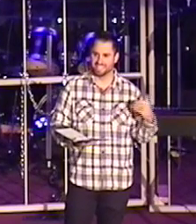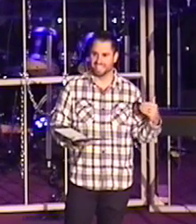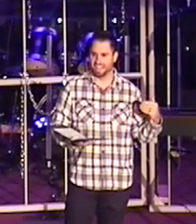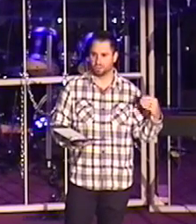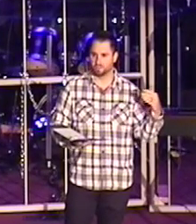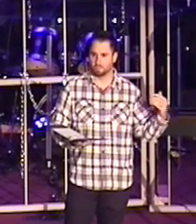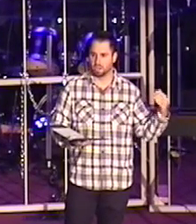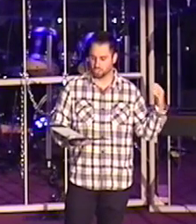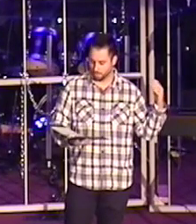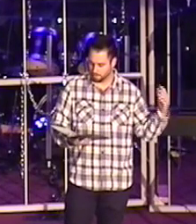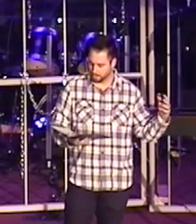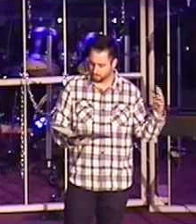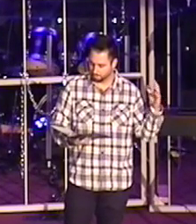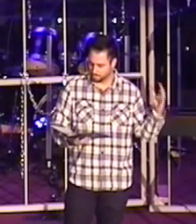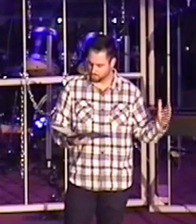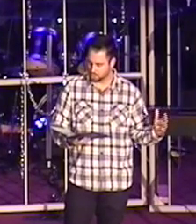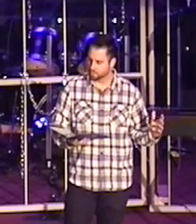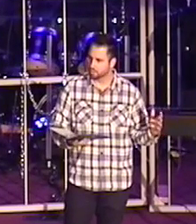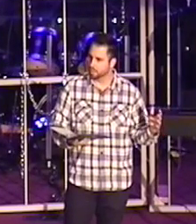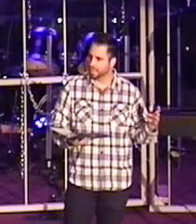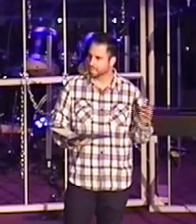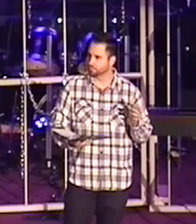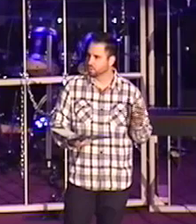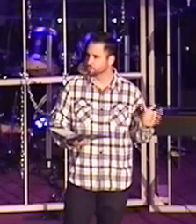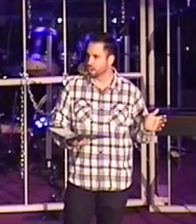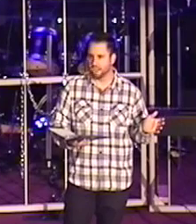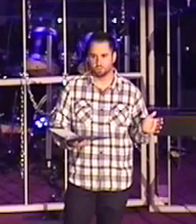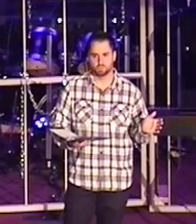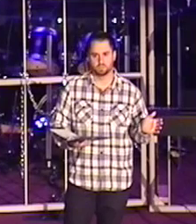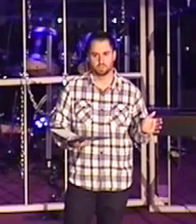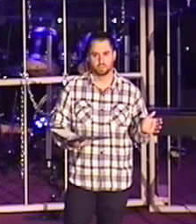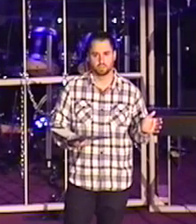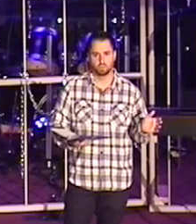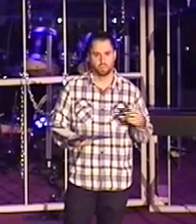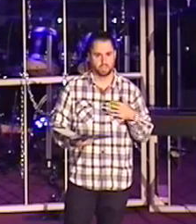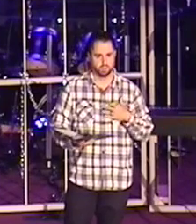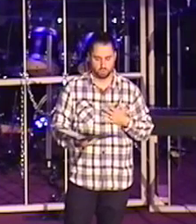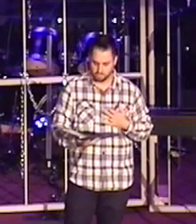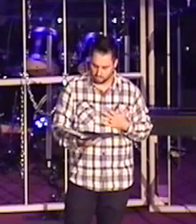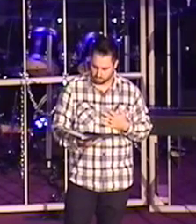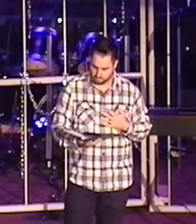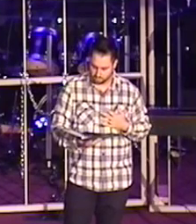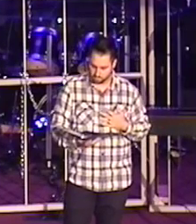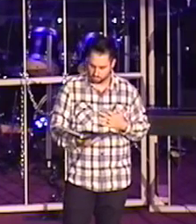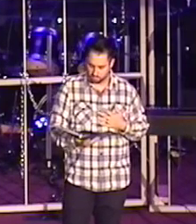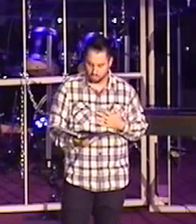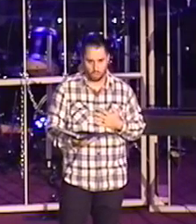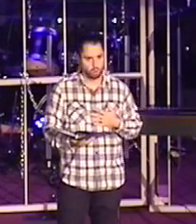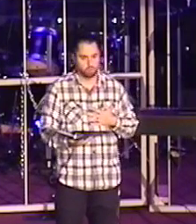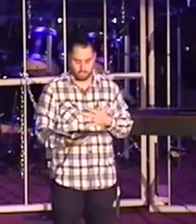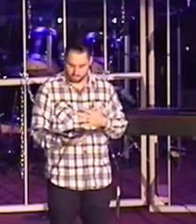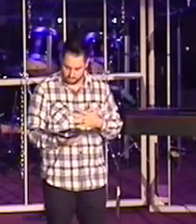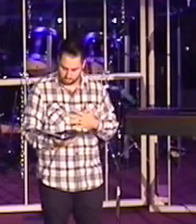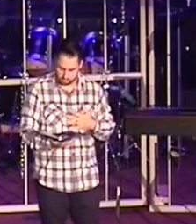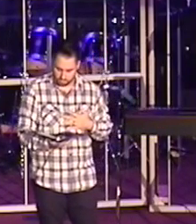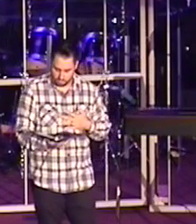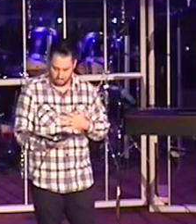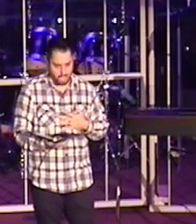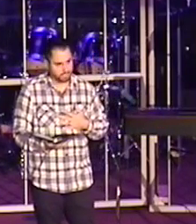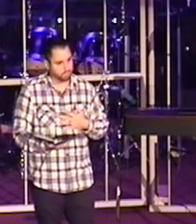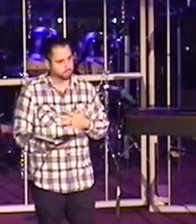see, is an indicator of a much bigger picture. It confronts our idols, whether that's our own selfishness, our own